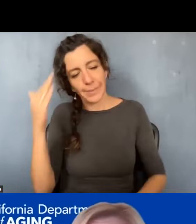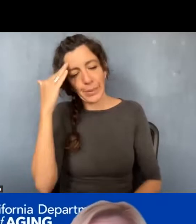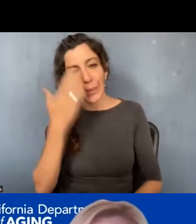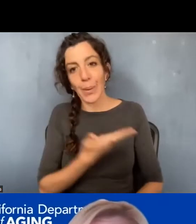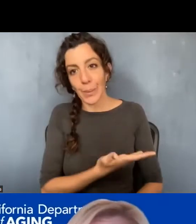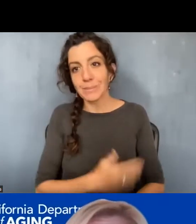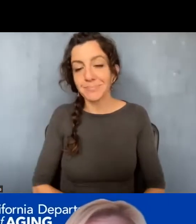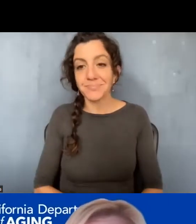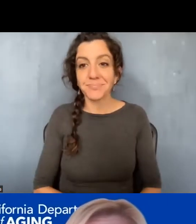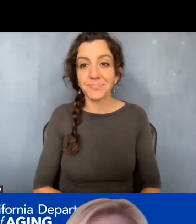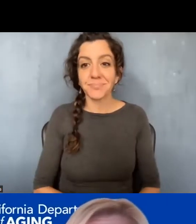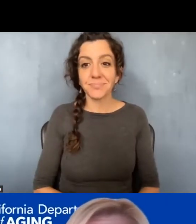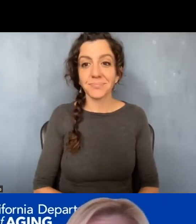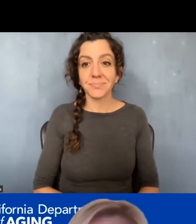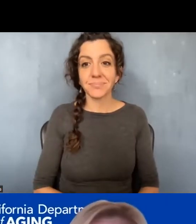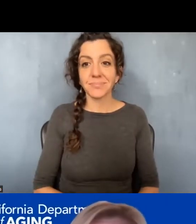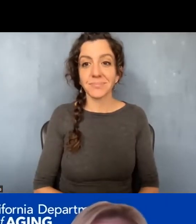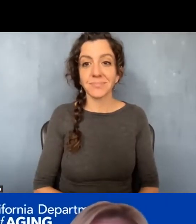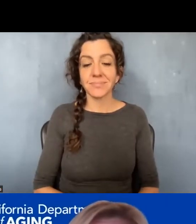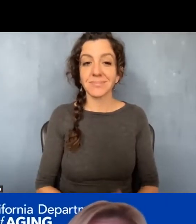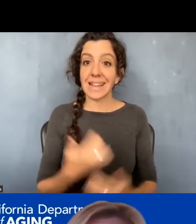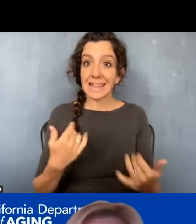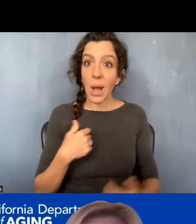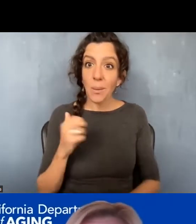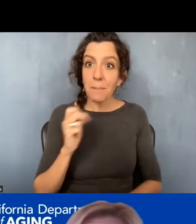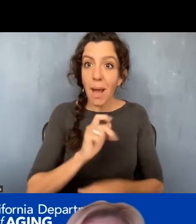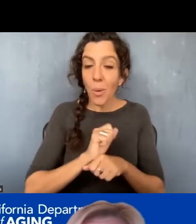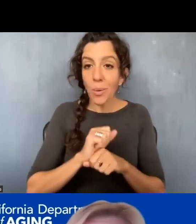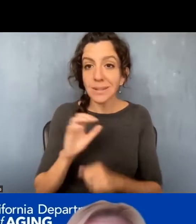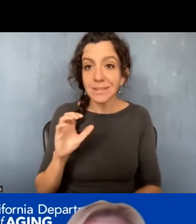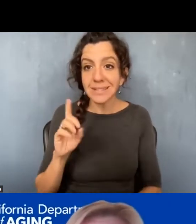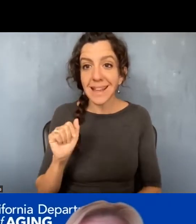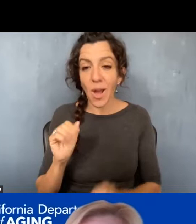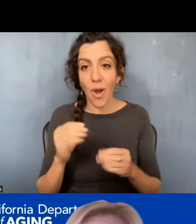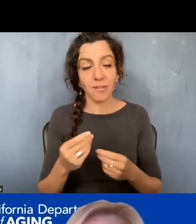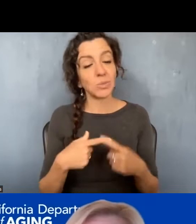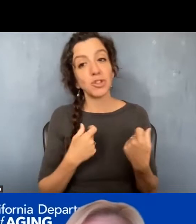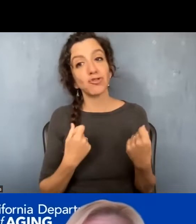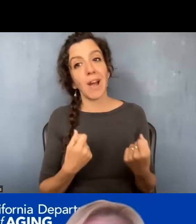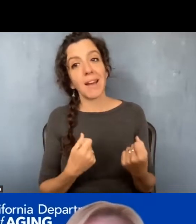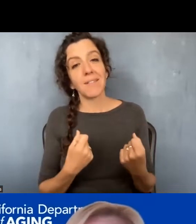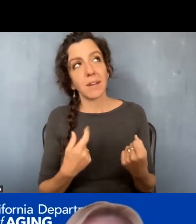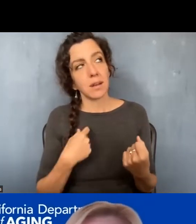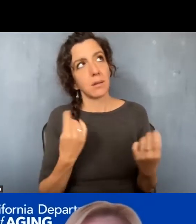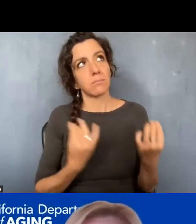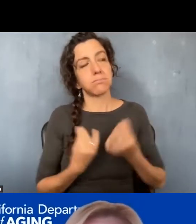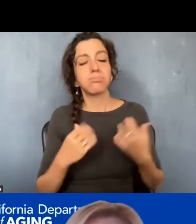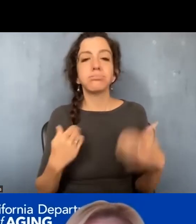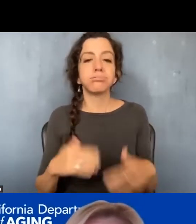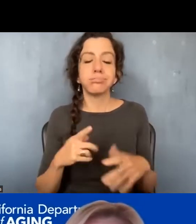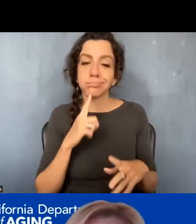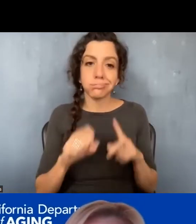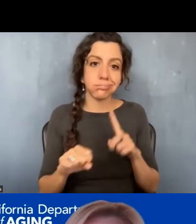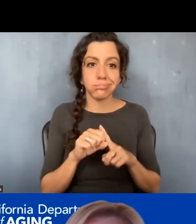struck me driving home. Now we're back in the CDA office. And when you think about 1 in 4 Californians